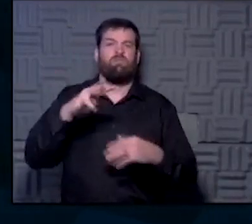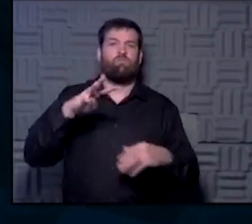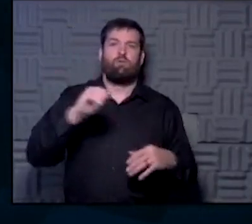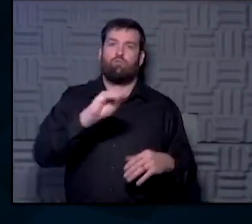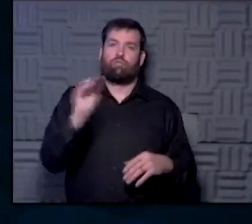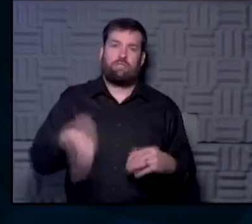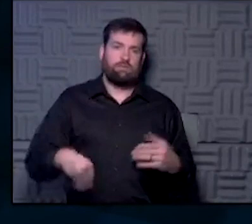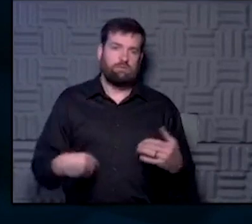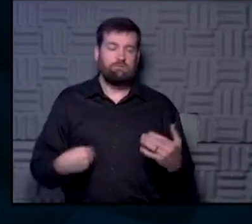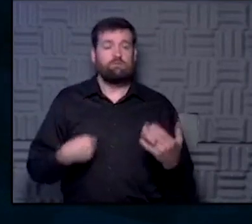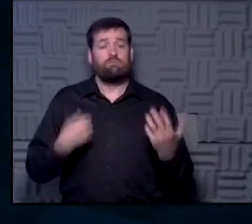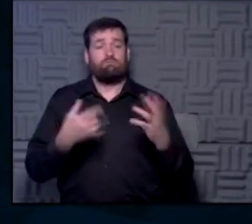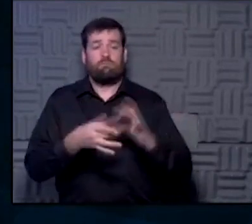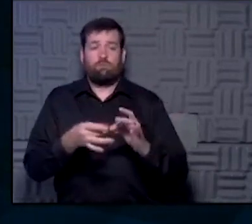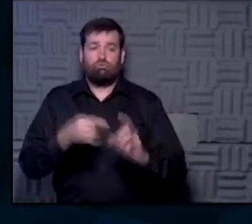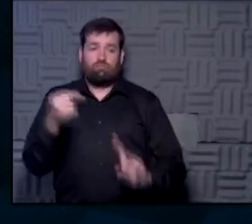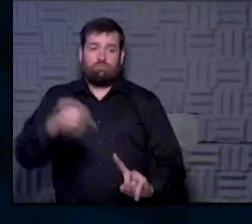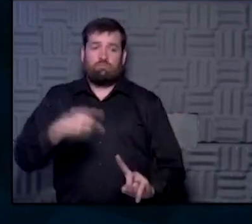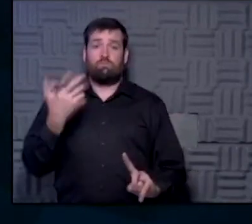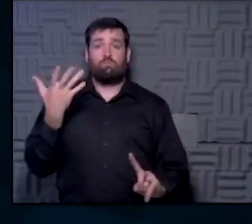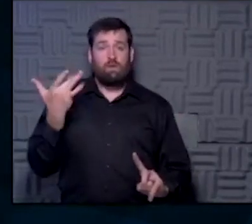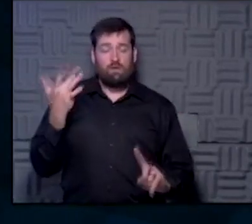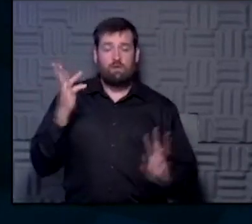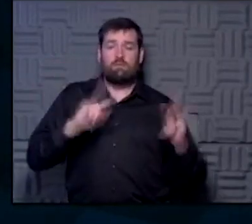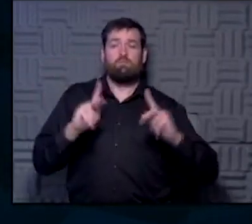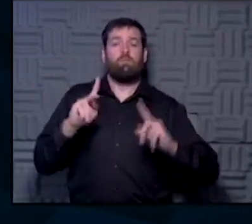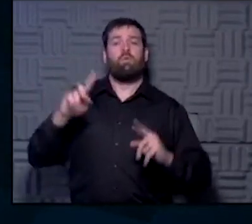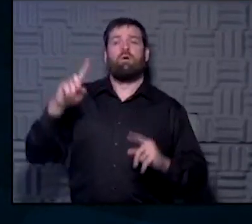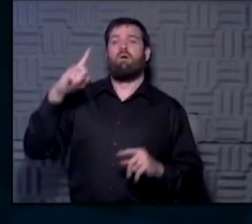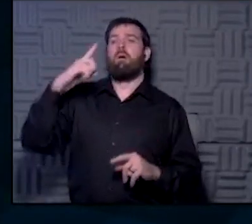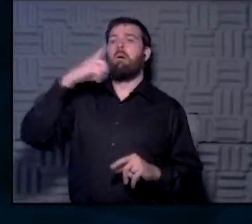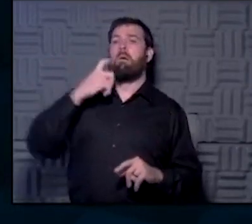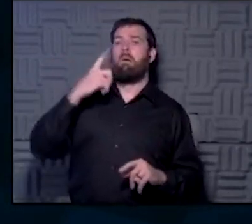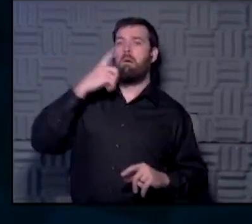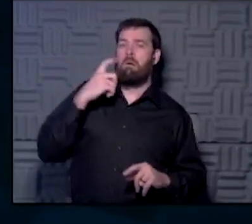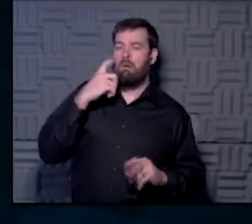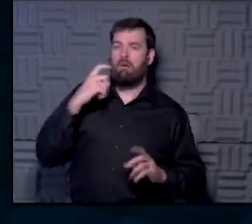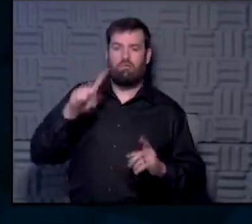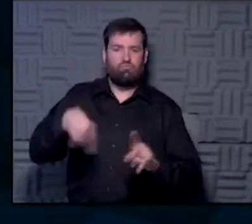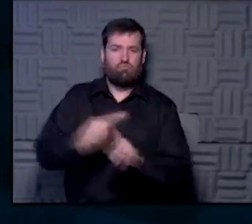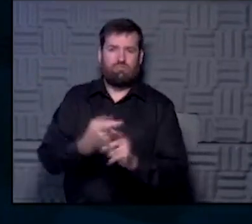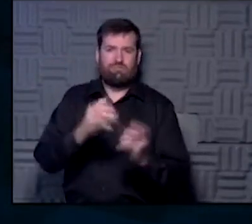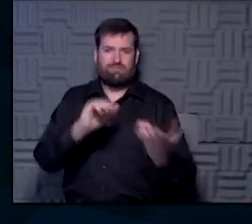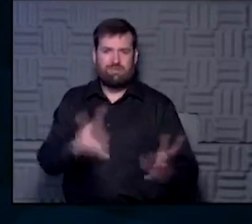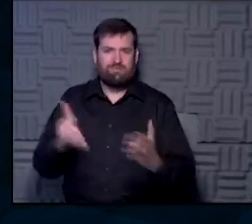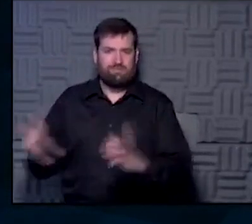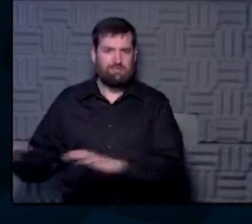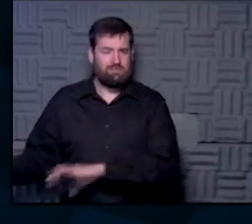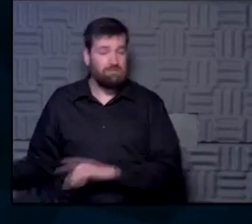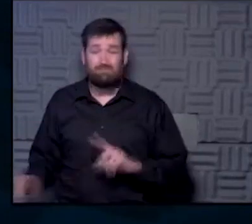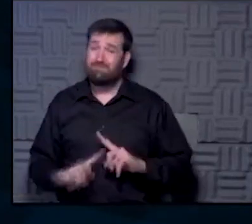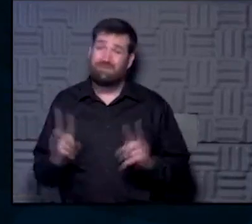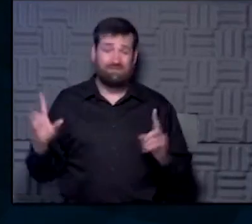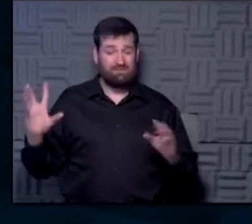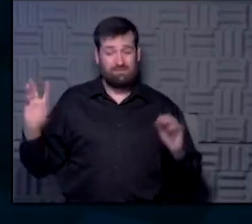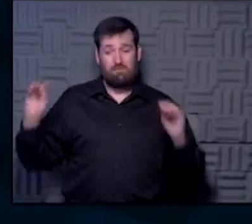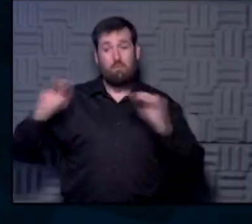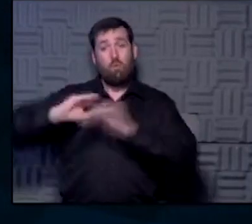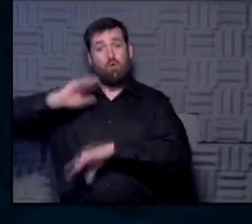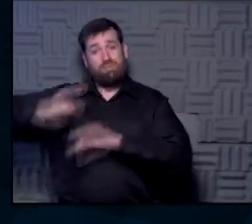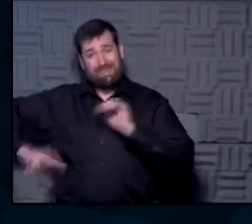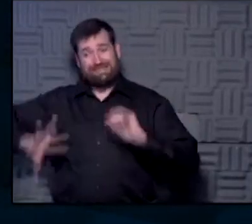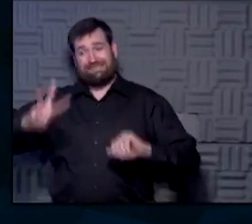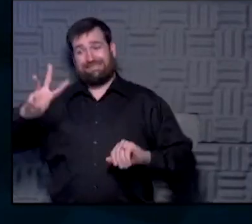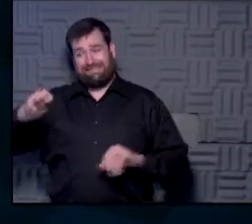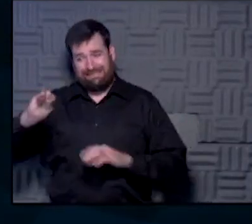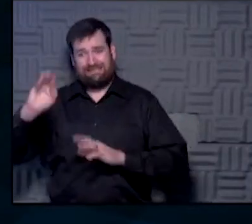40%. I point that one out in particular because often people think that that's really the only place where we're seeing deaths, but more than 60% of deaths in our community are